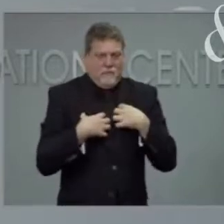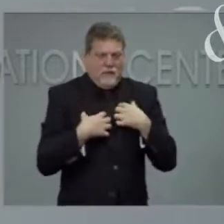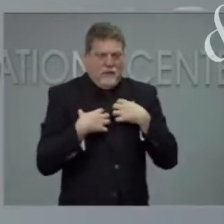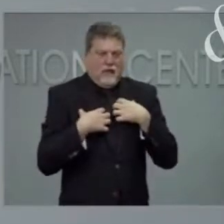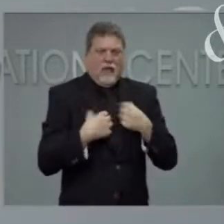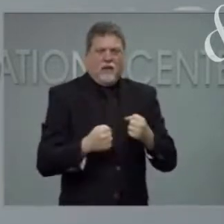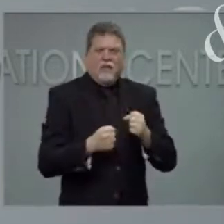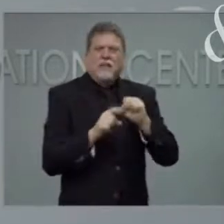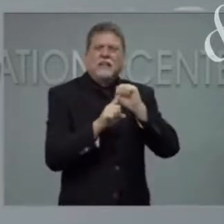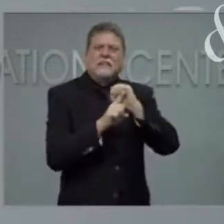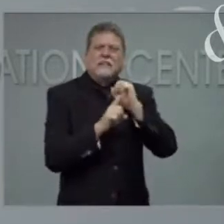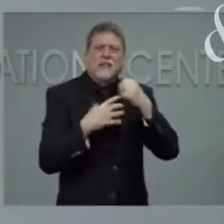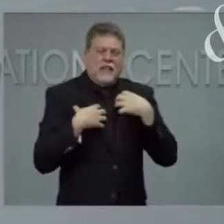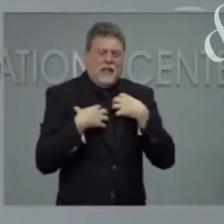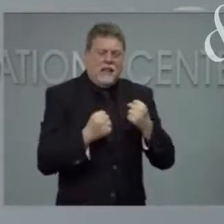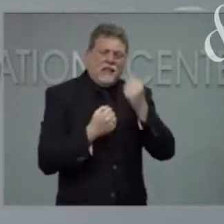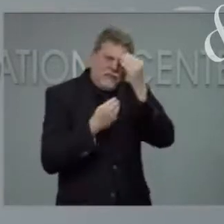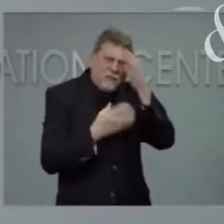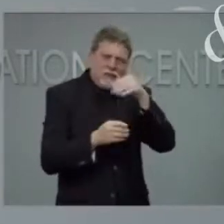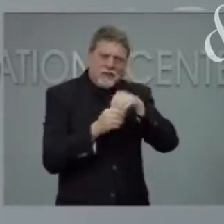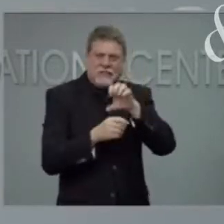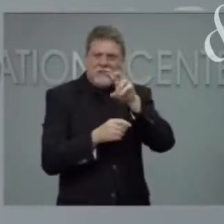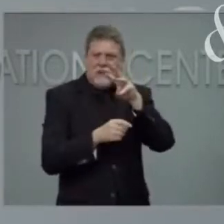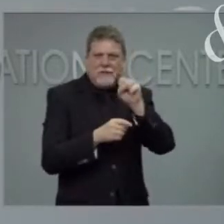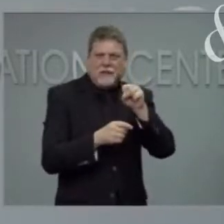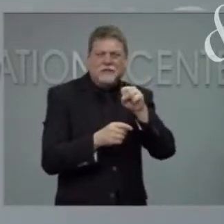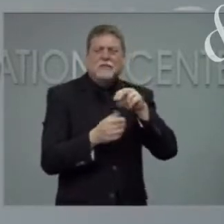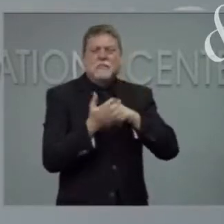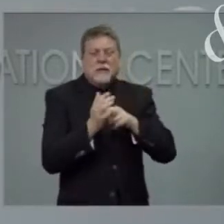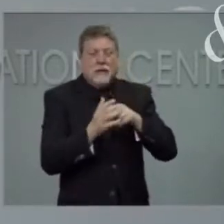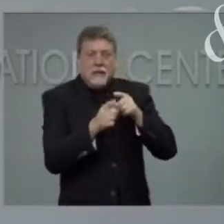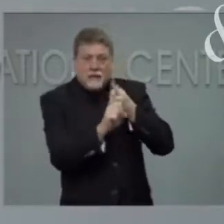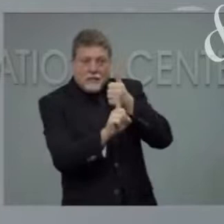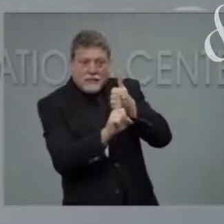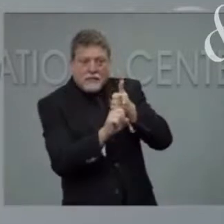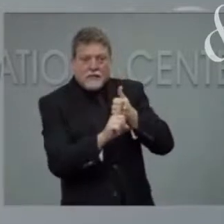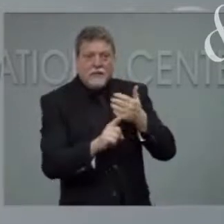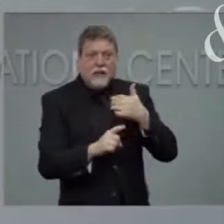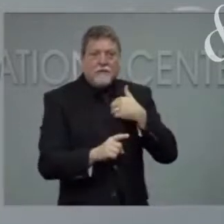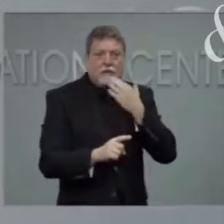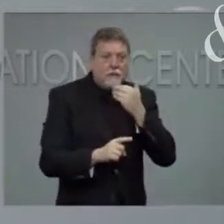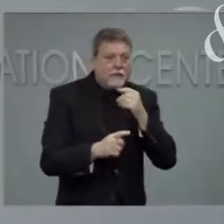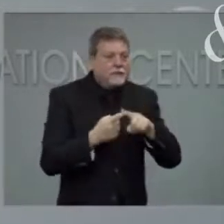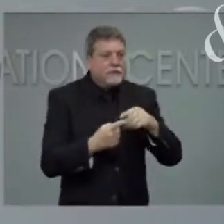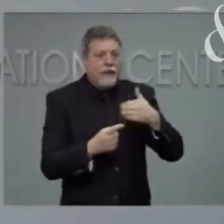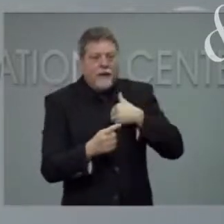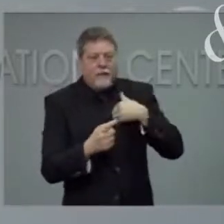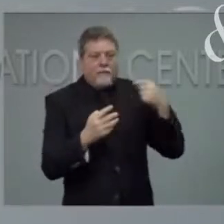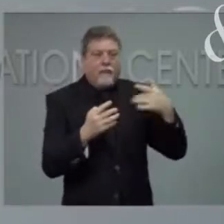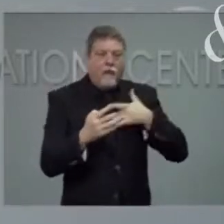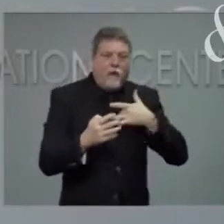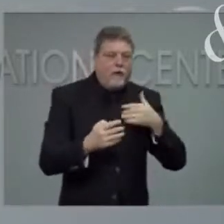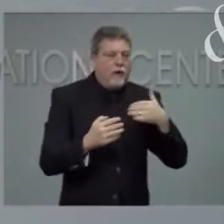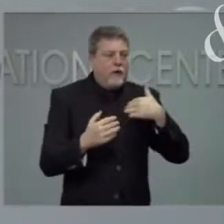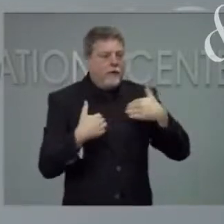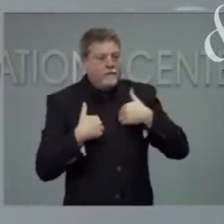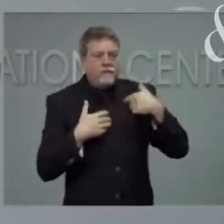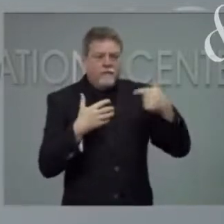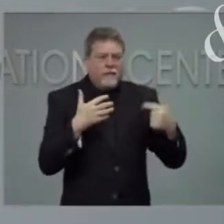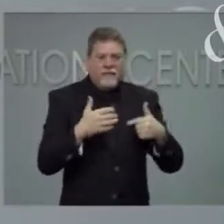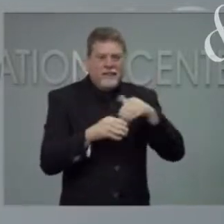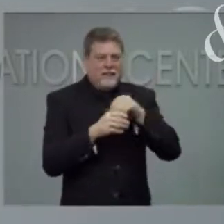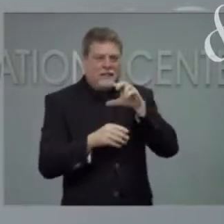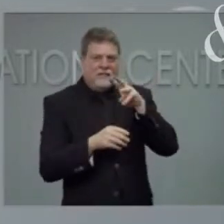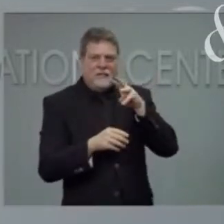ethnicity data that we were just talking about, but we do not collect medical status. We know that as we move forward to group